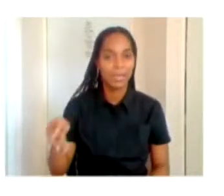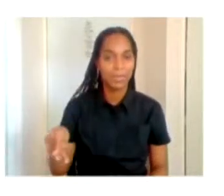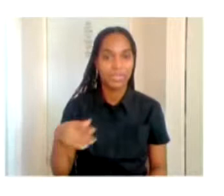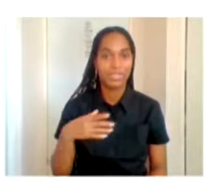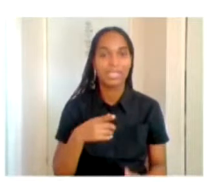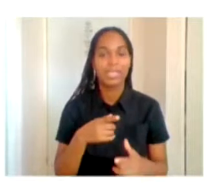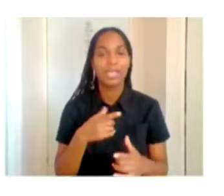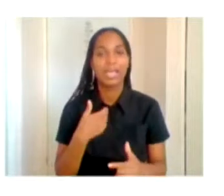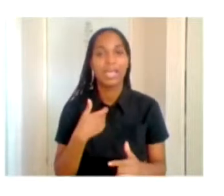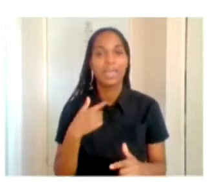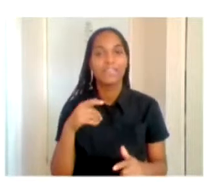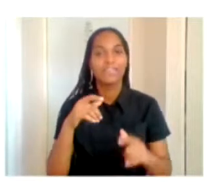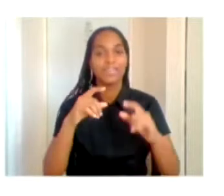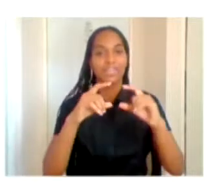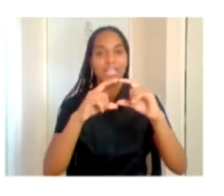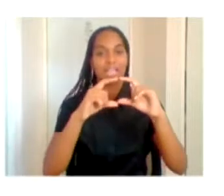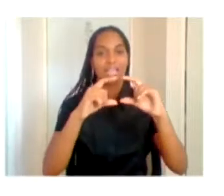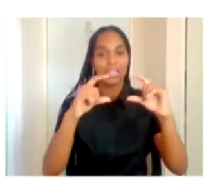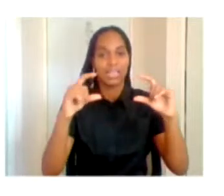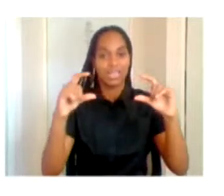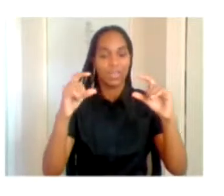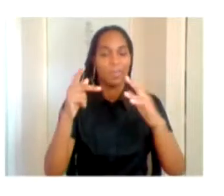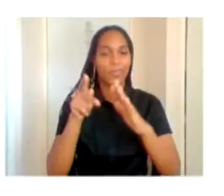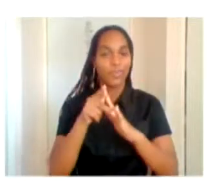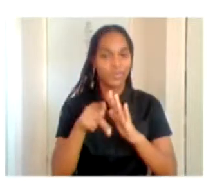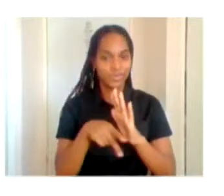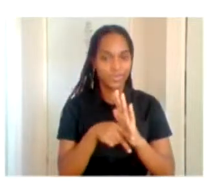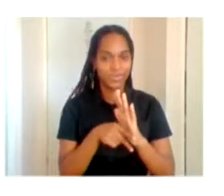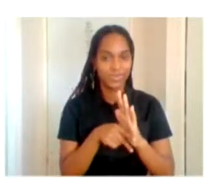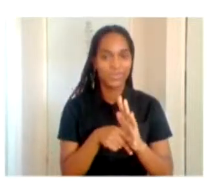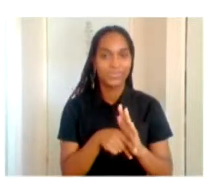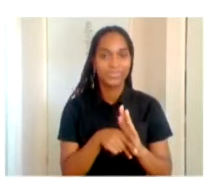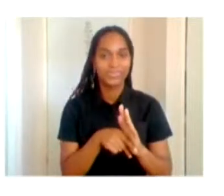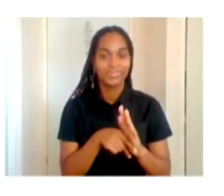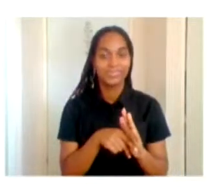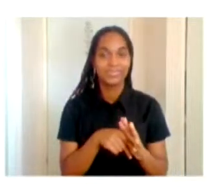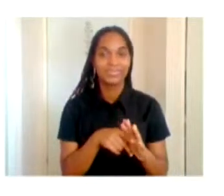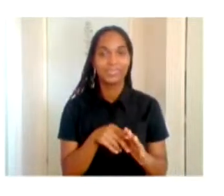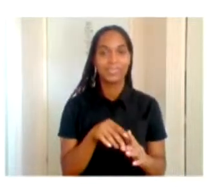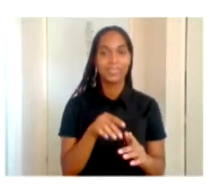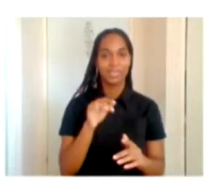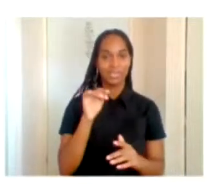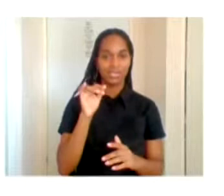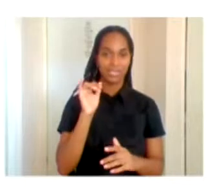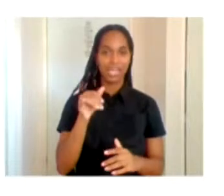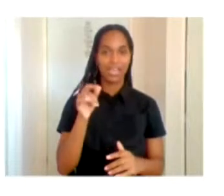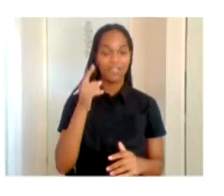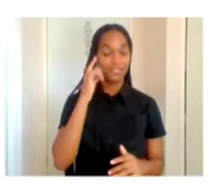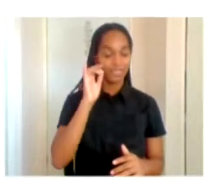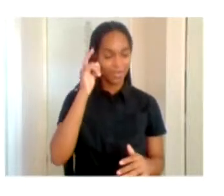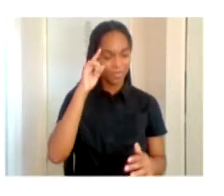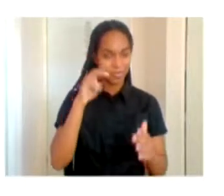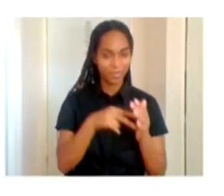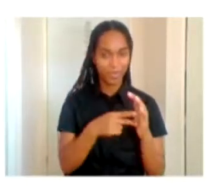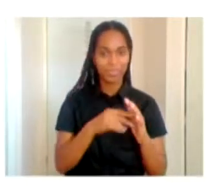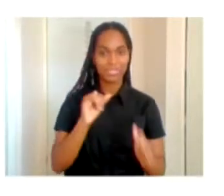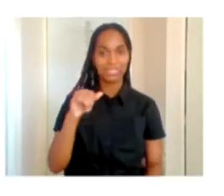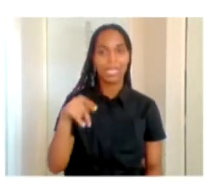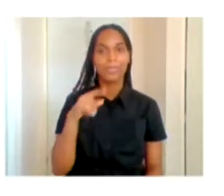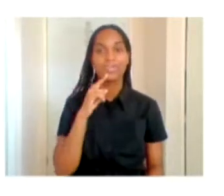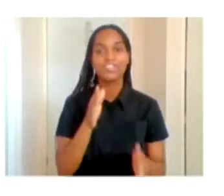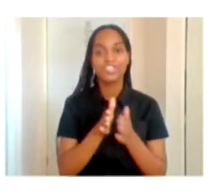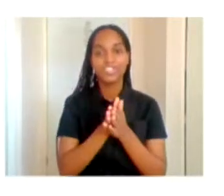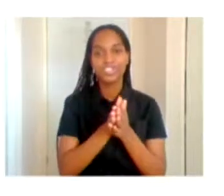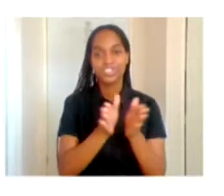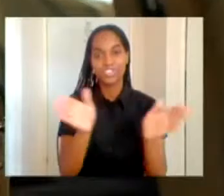So Atsc has, chosen two different protocol for that, that purpose. So IP is a kind of general protocol. You